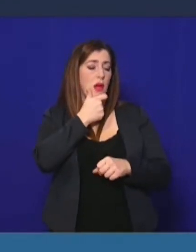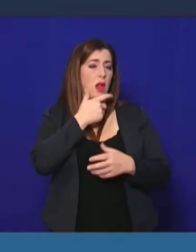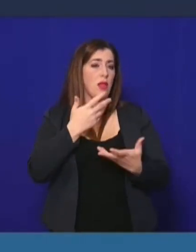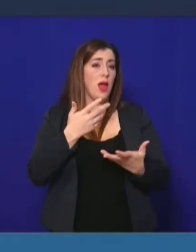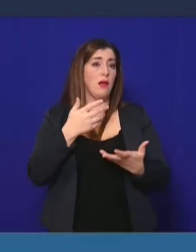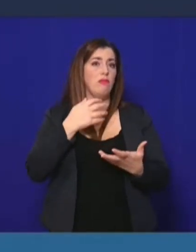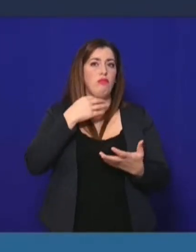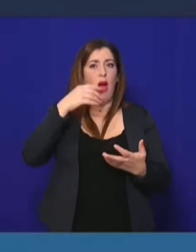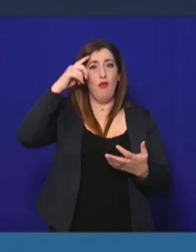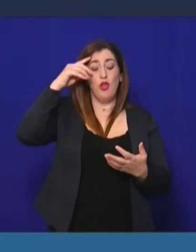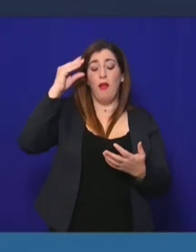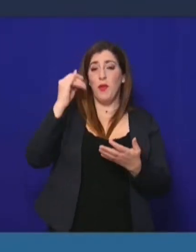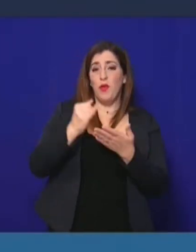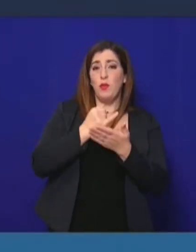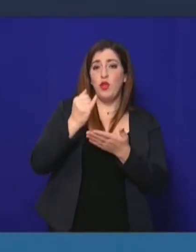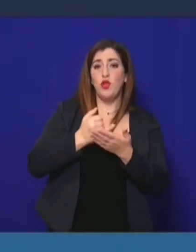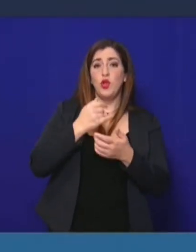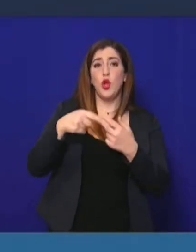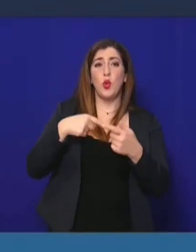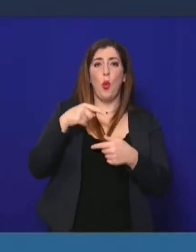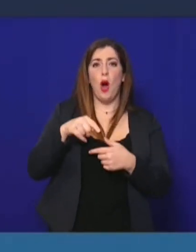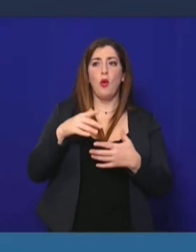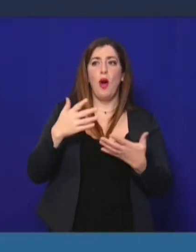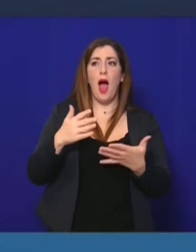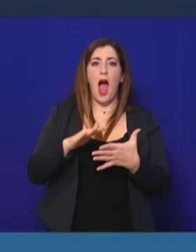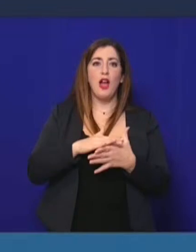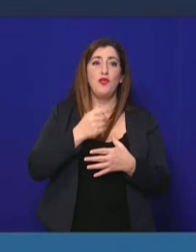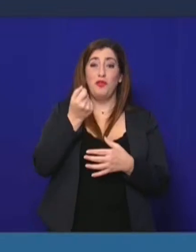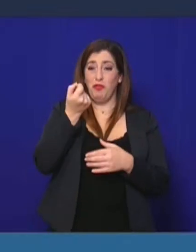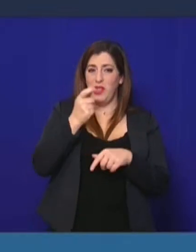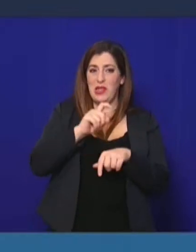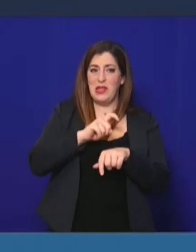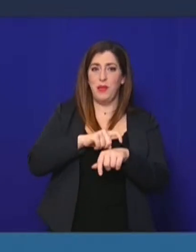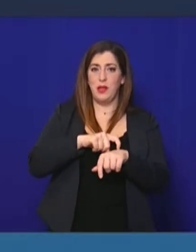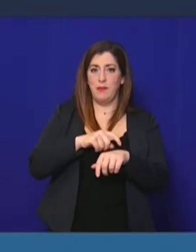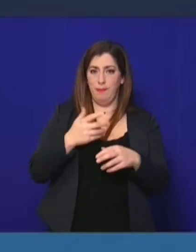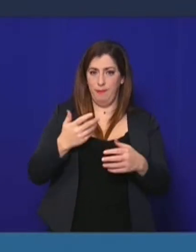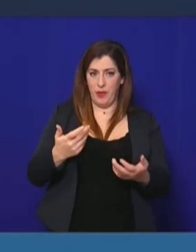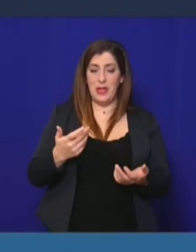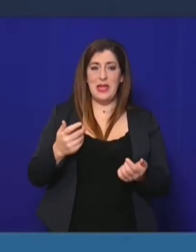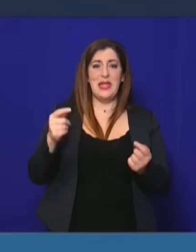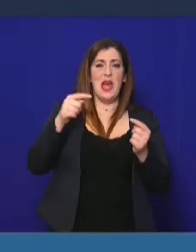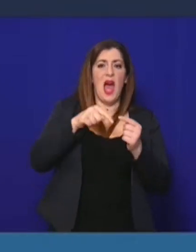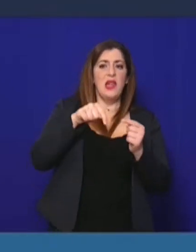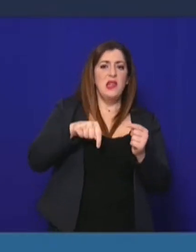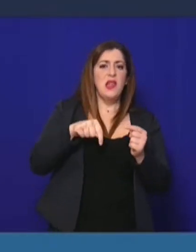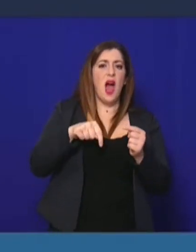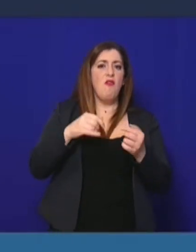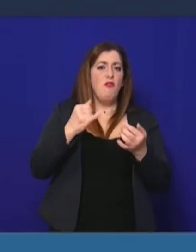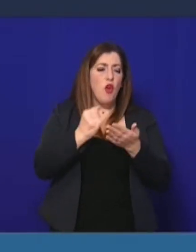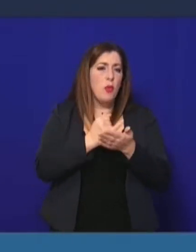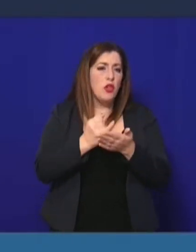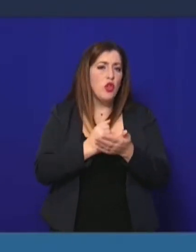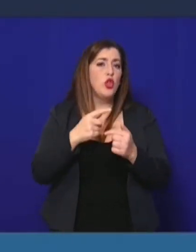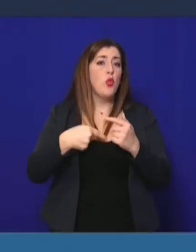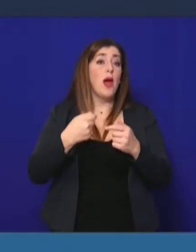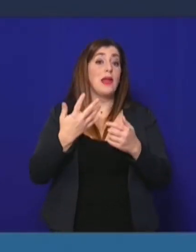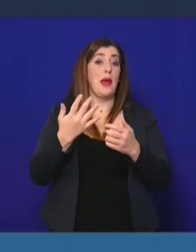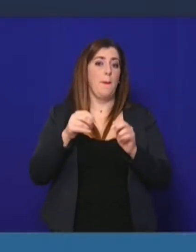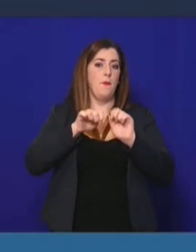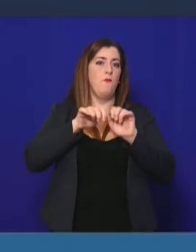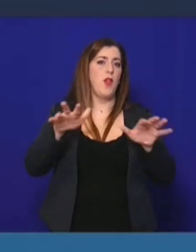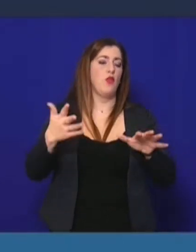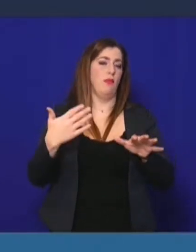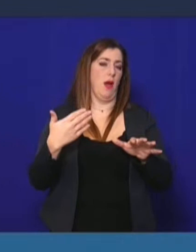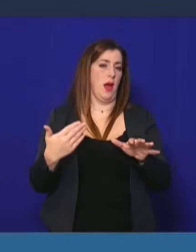dan il-varjant li sabu huwa li sabu li jkollu impatt fuq it-trasmissjoni. Sa issa ma sabu l-ebda impatt. La fuq